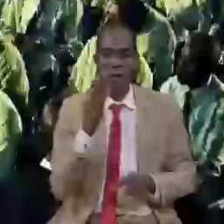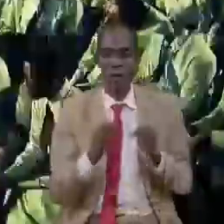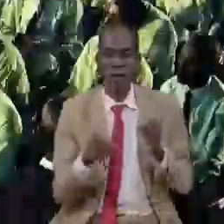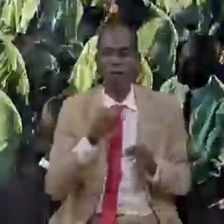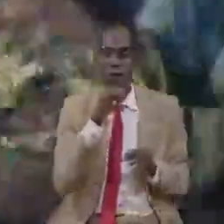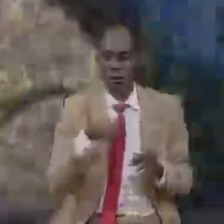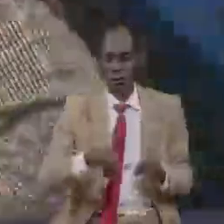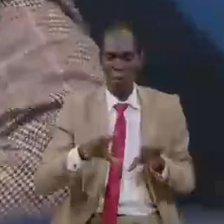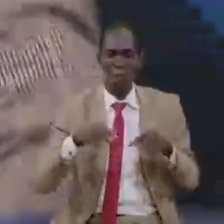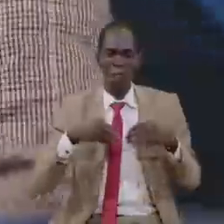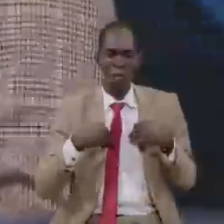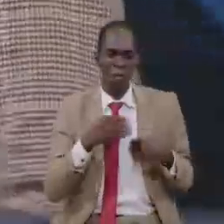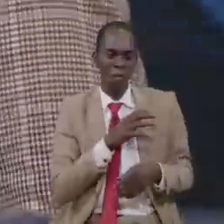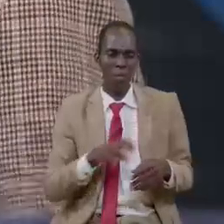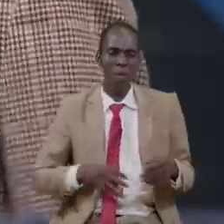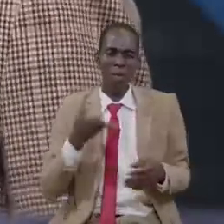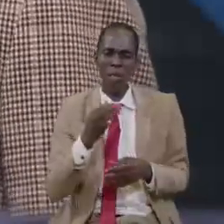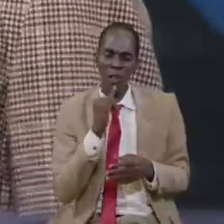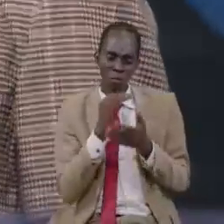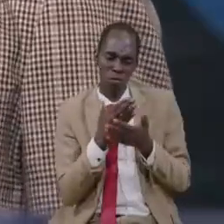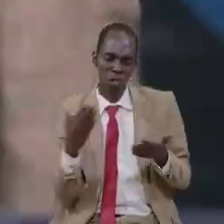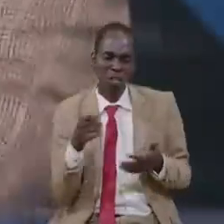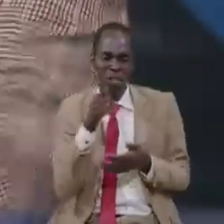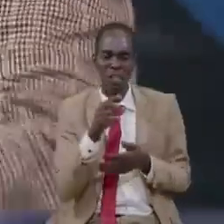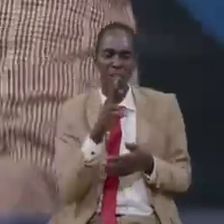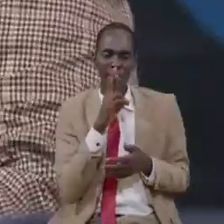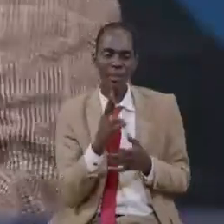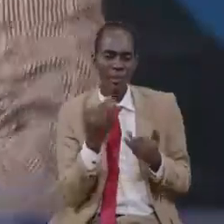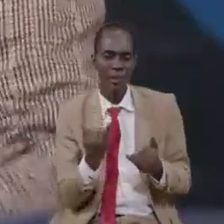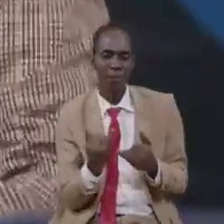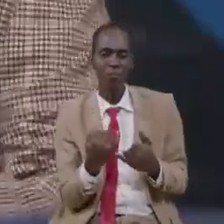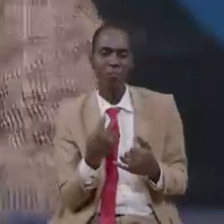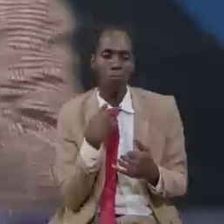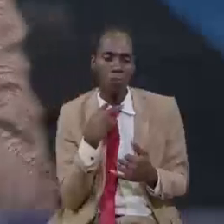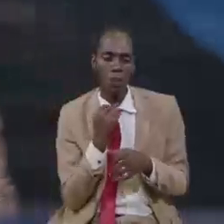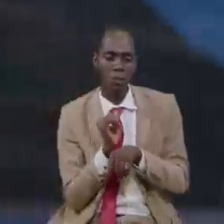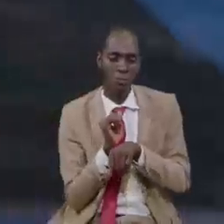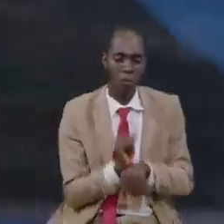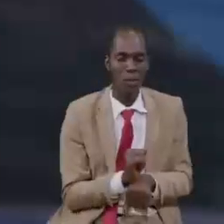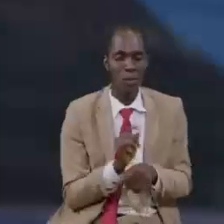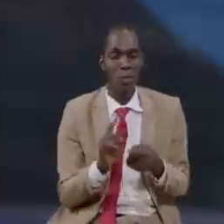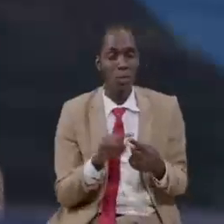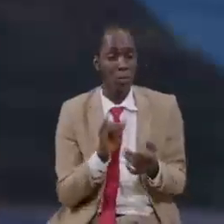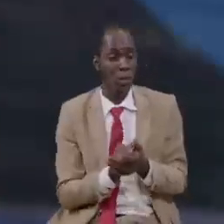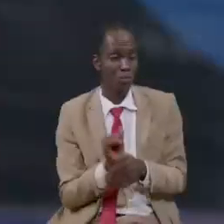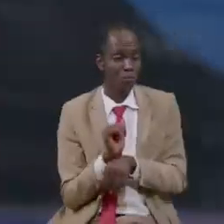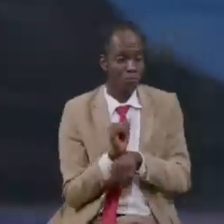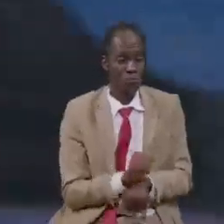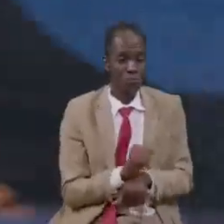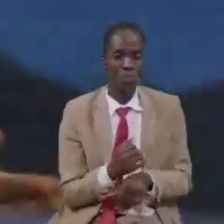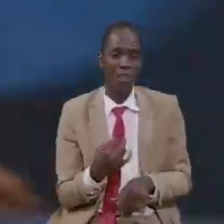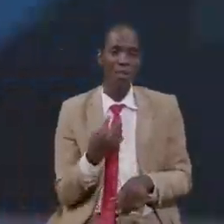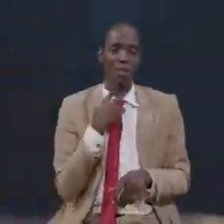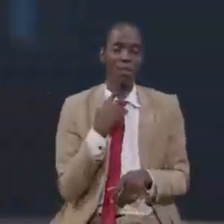something you are a slave to. And that slavery is what we call